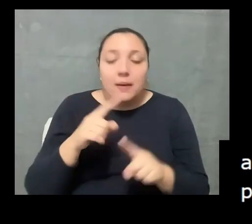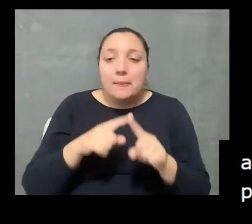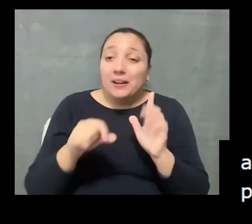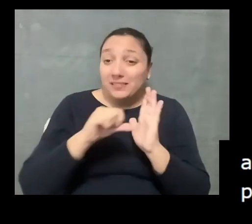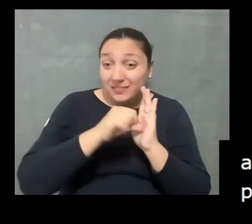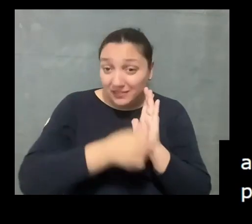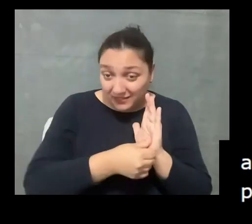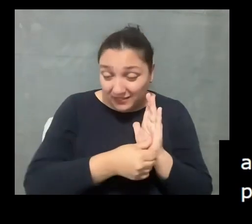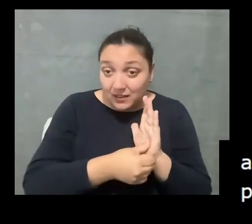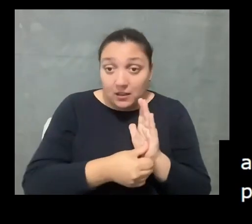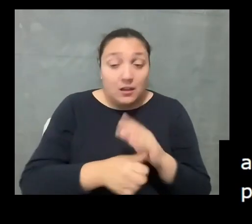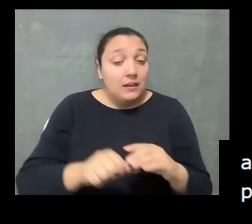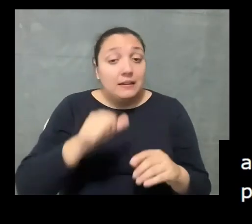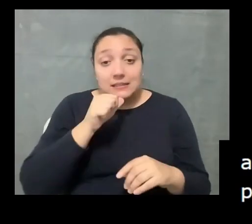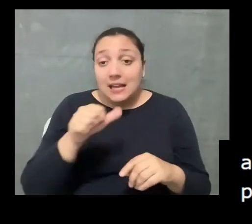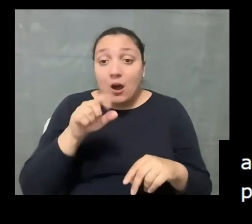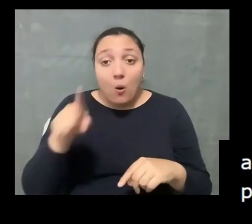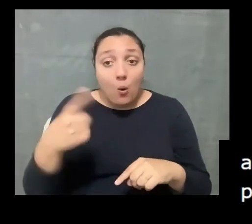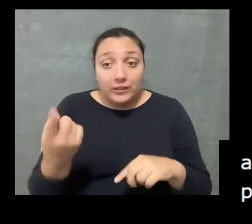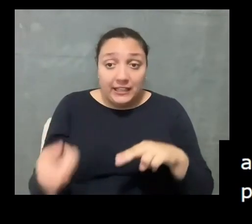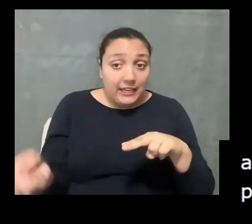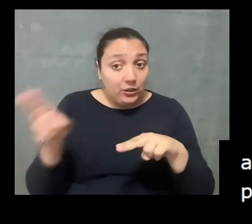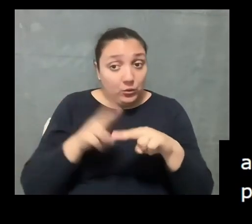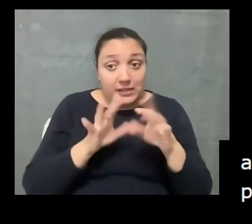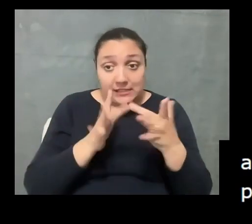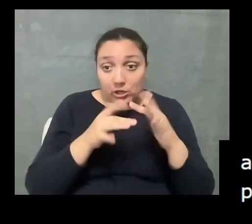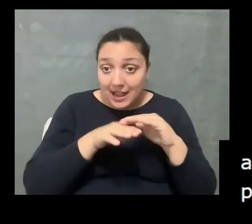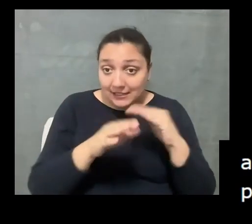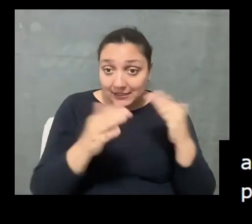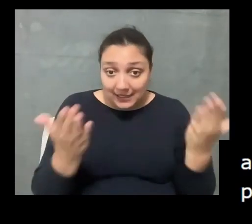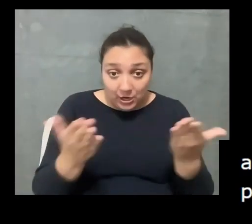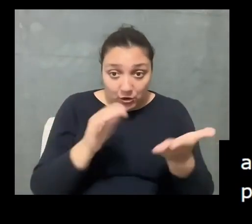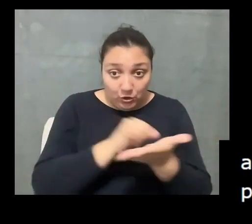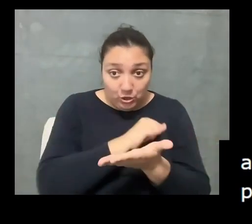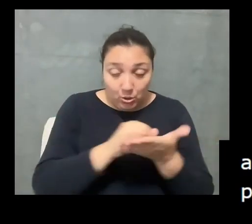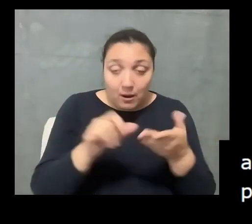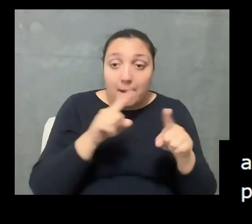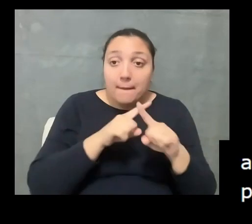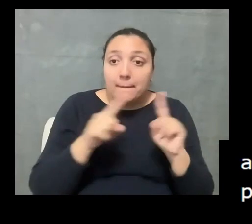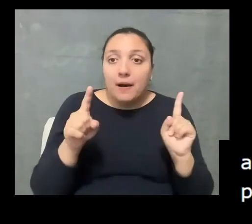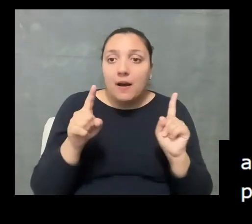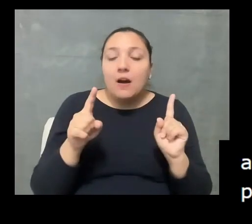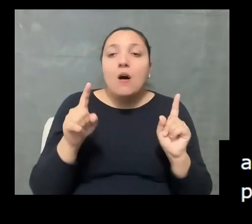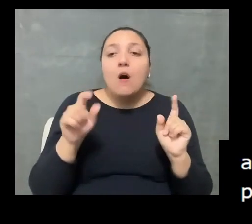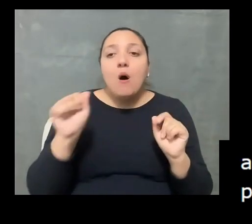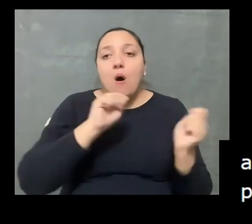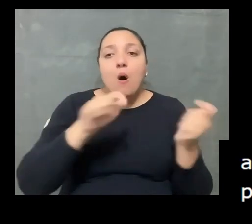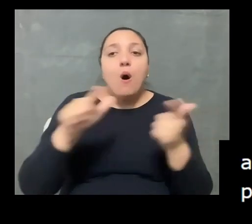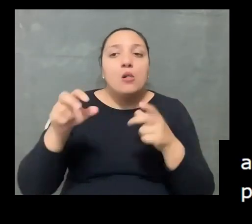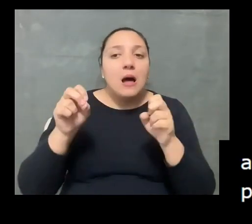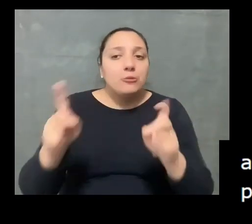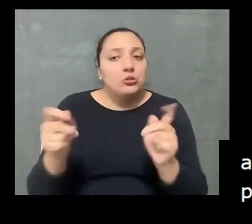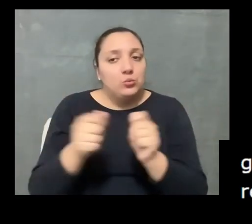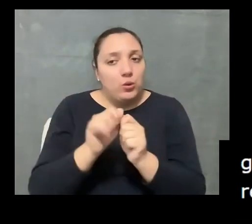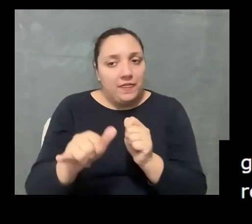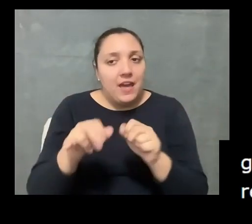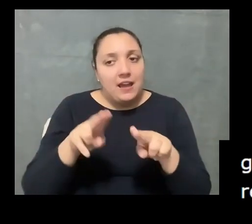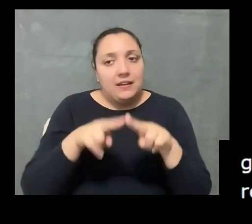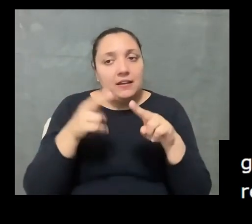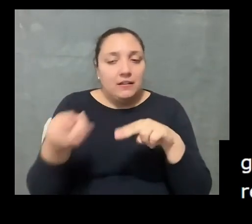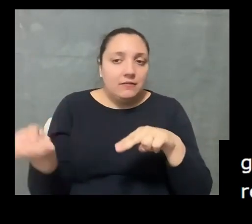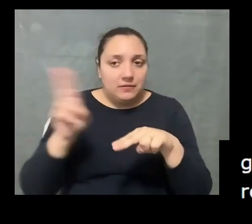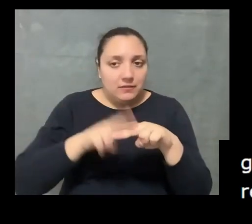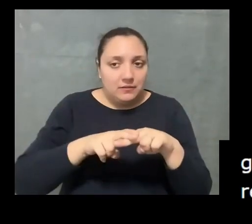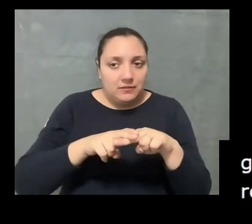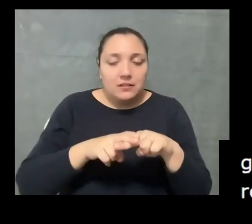aiming not just to increase internet access in New York, but also to unlock all the opportunities that come with that. So it's not just about access today.